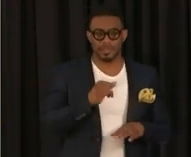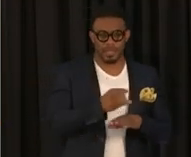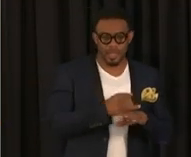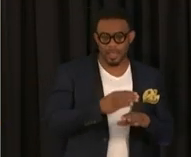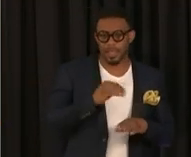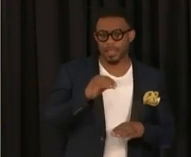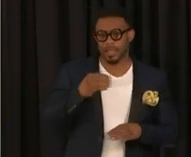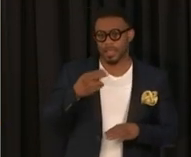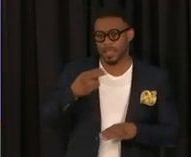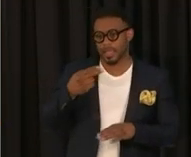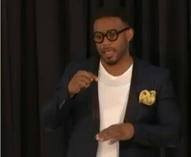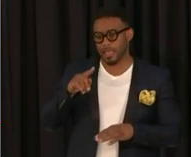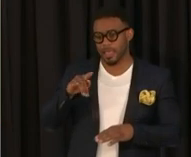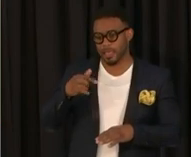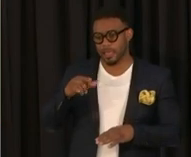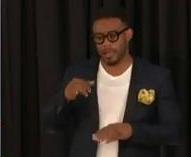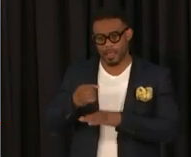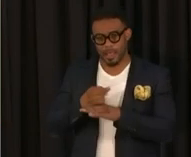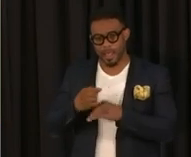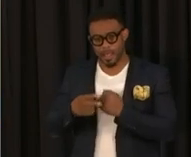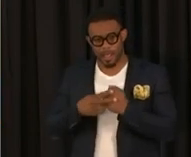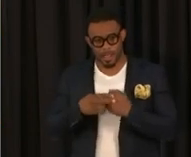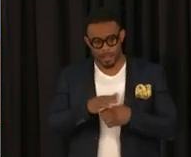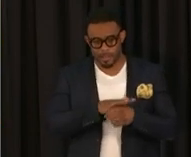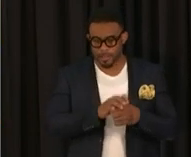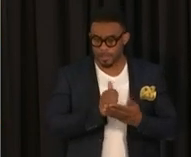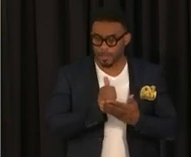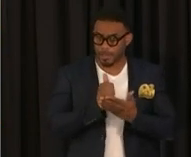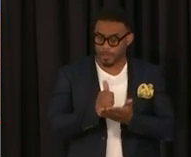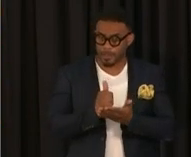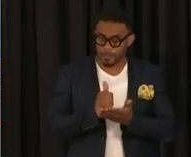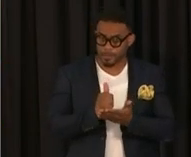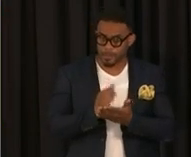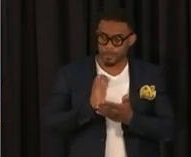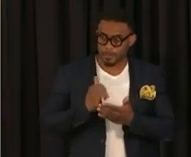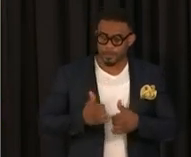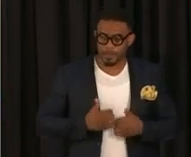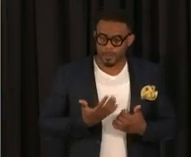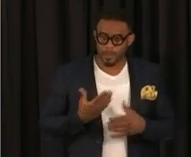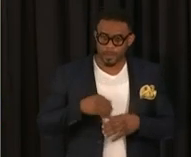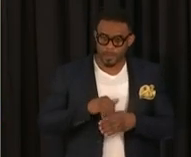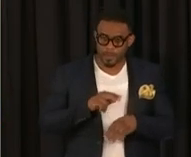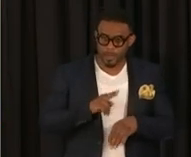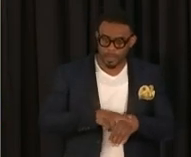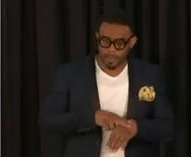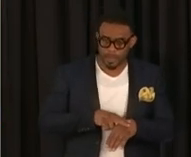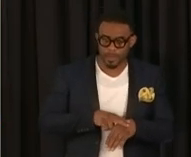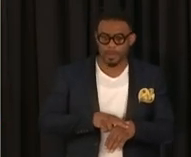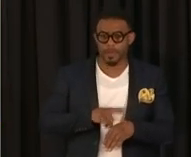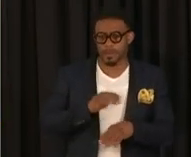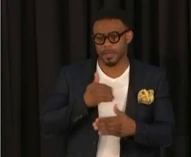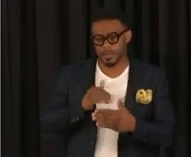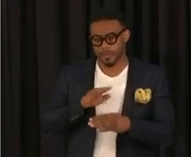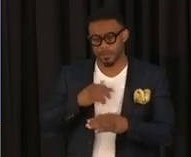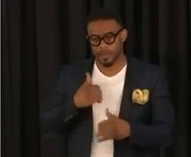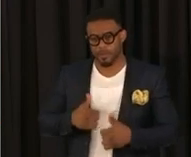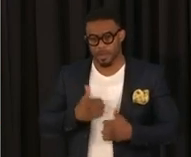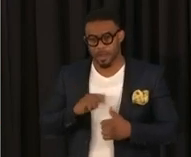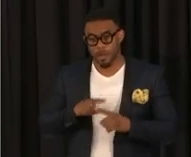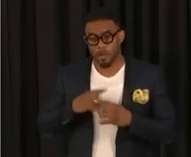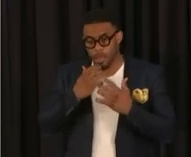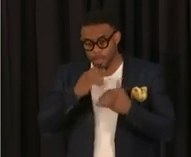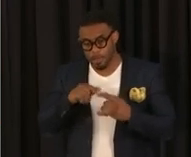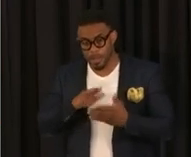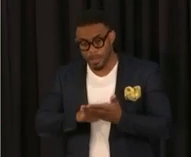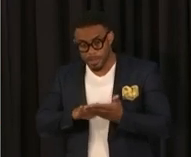and Heritage Island as conservation districts to help help all our residents get into nature and be by nature. But we have residents that